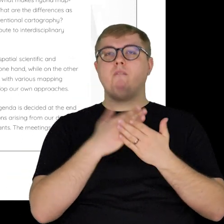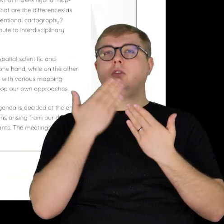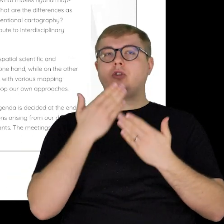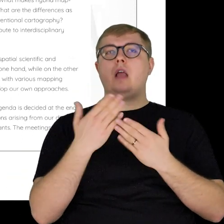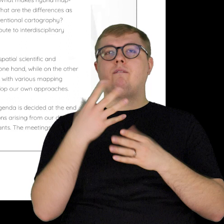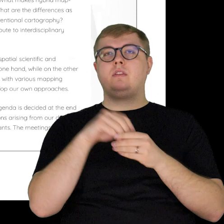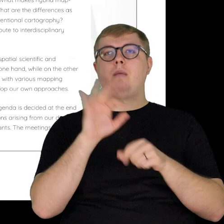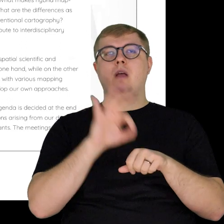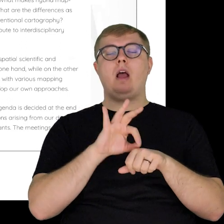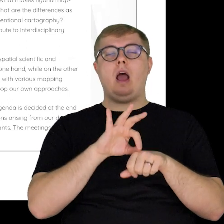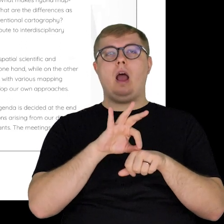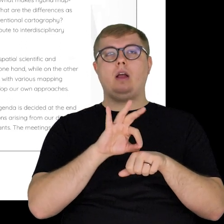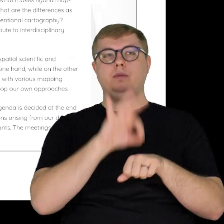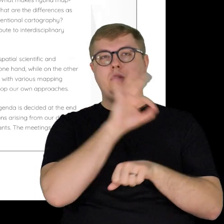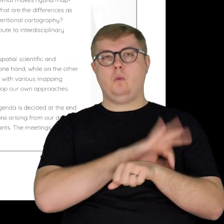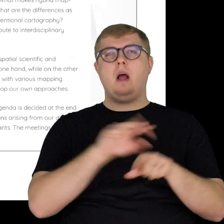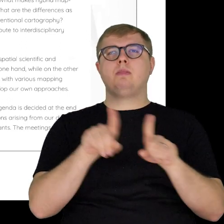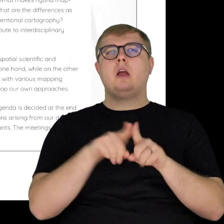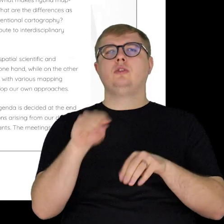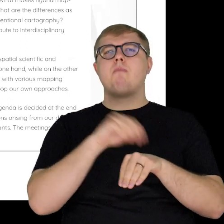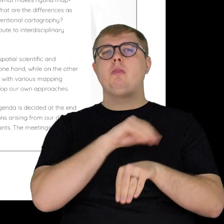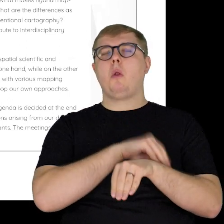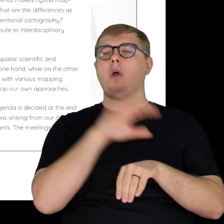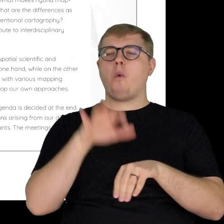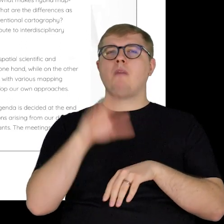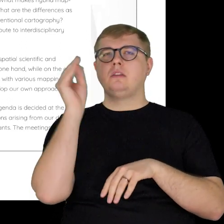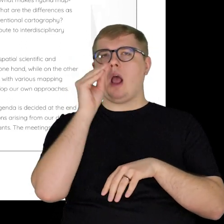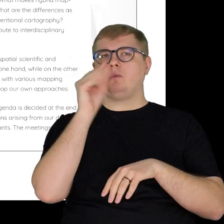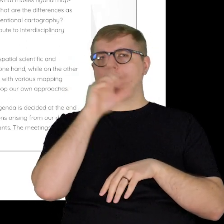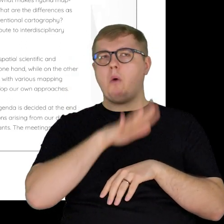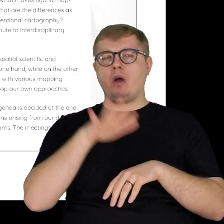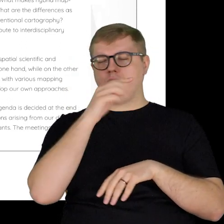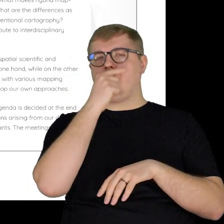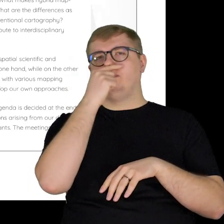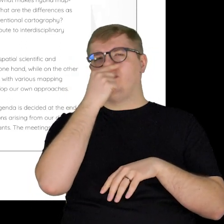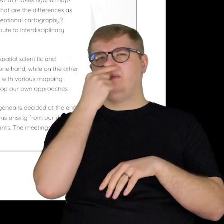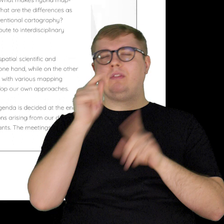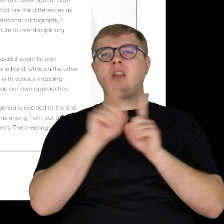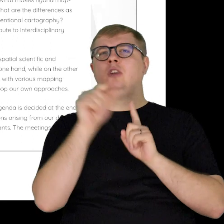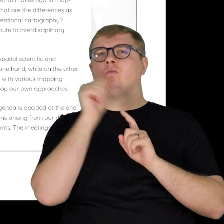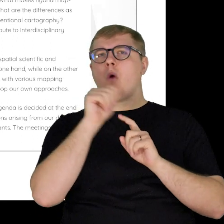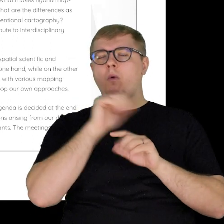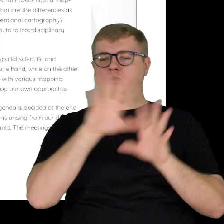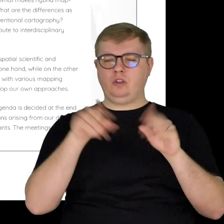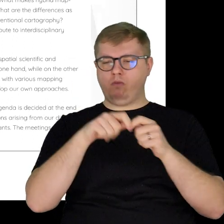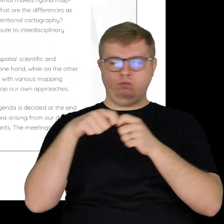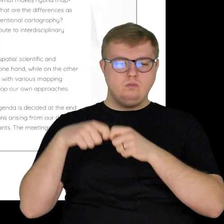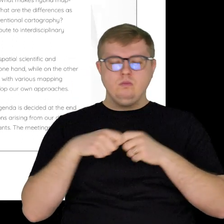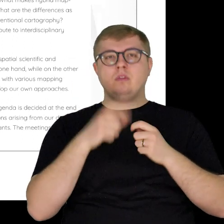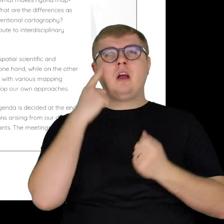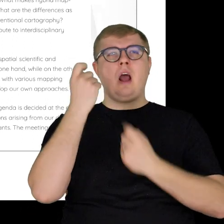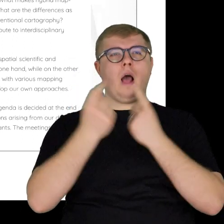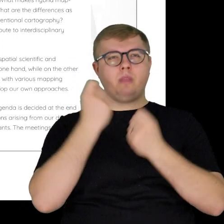social science, or to put it another way, it tries to combine the creativity of spatial design